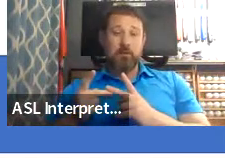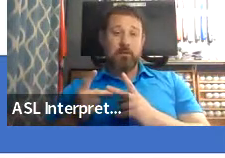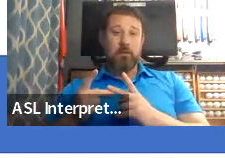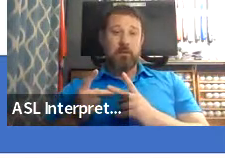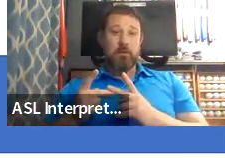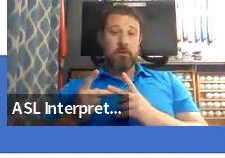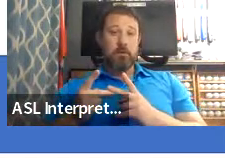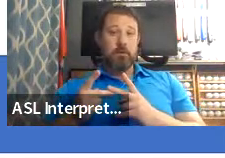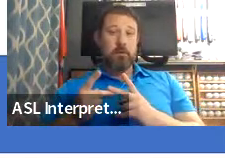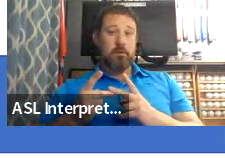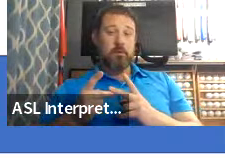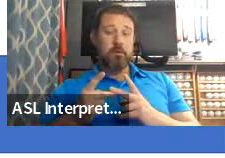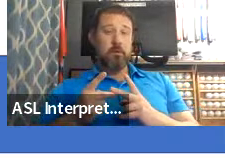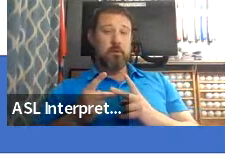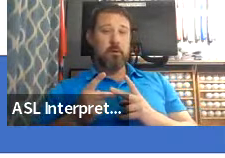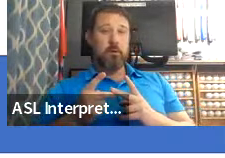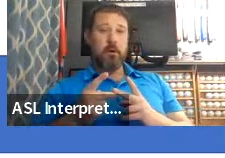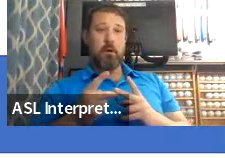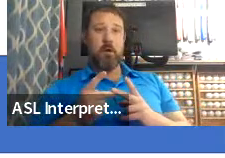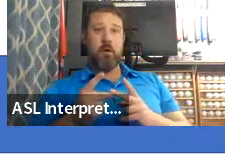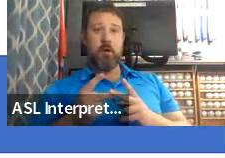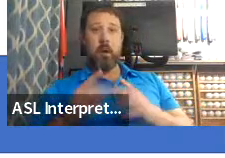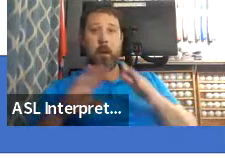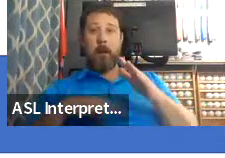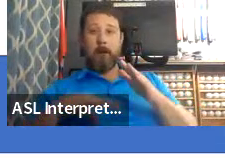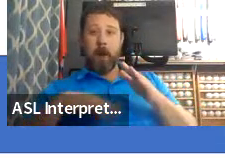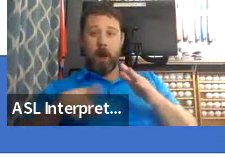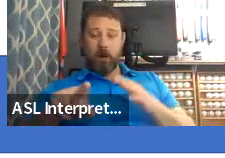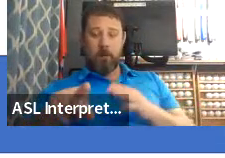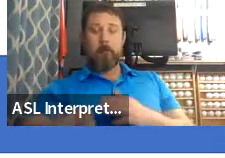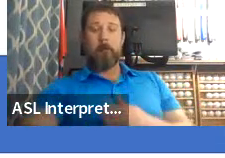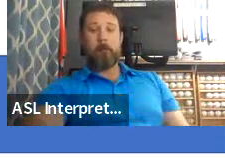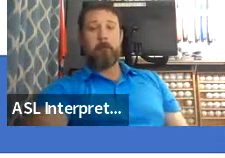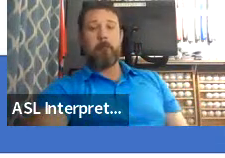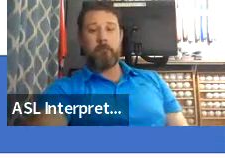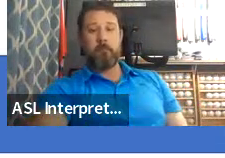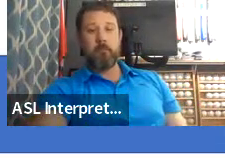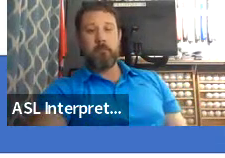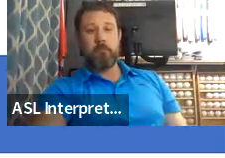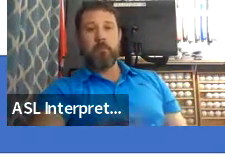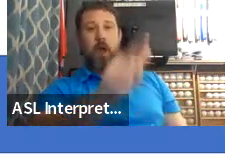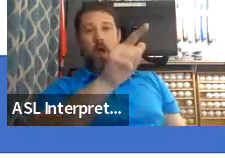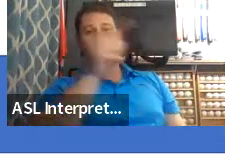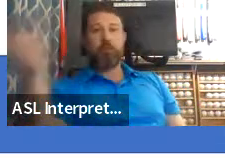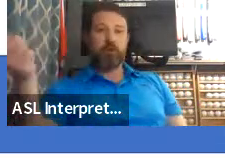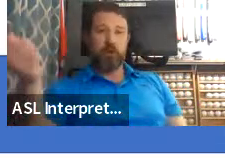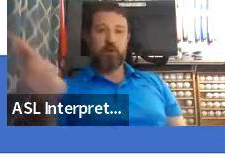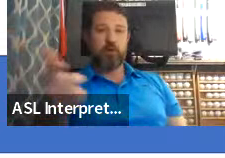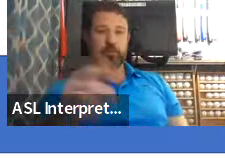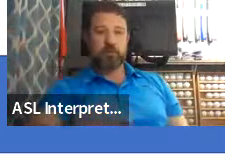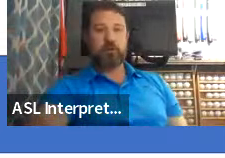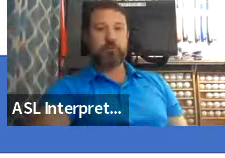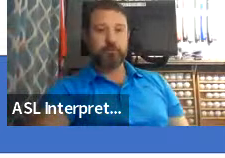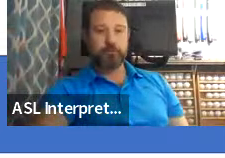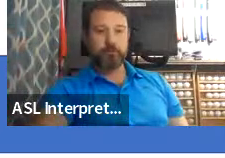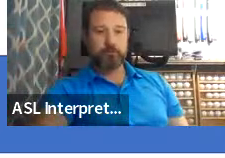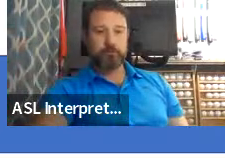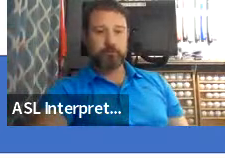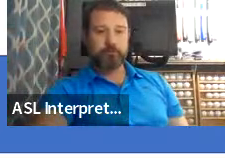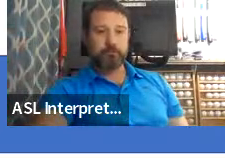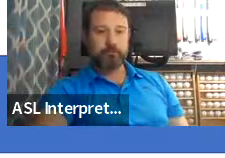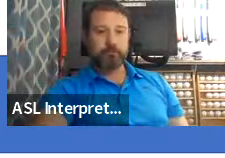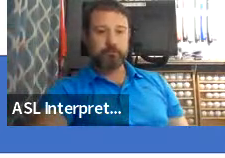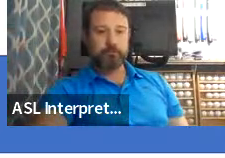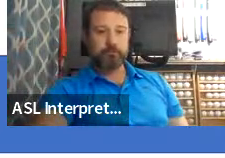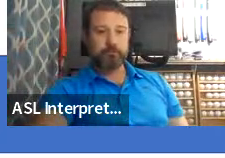as you can see at the bottom of the slides there, it's the 60 days prior to the end of the continuous coverage requirement.